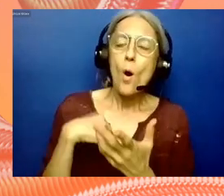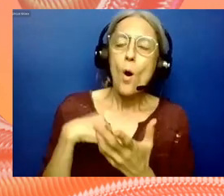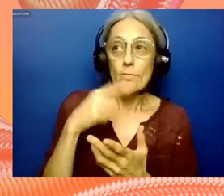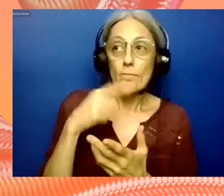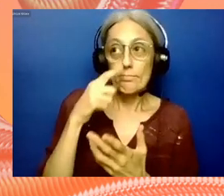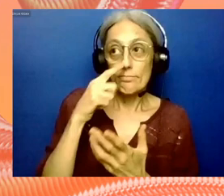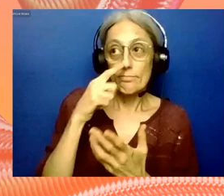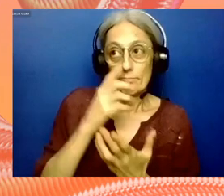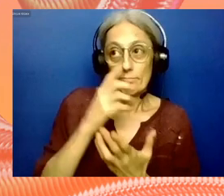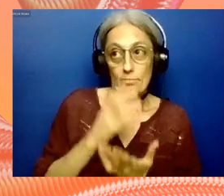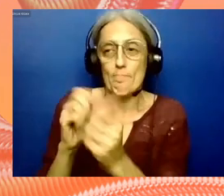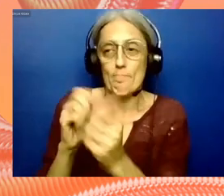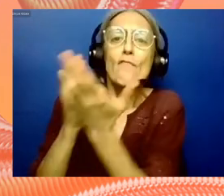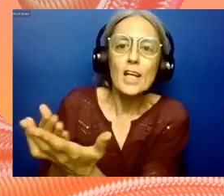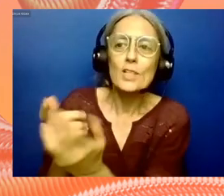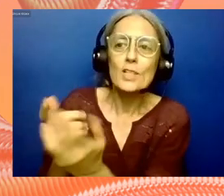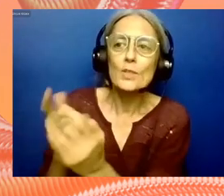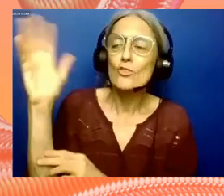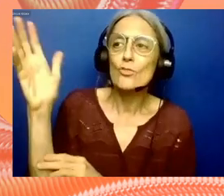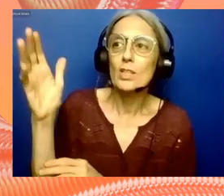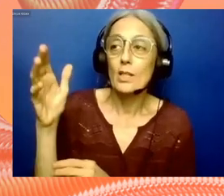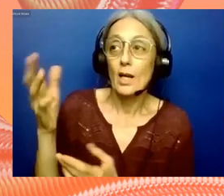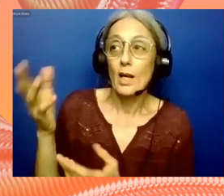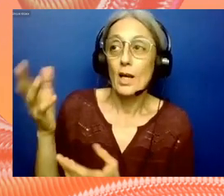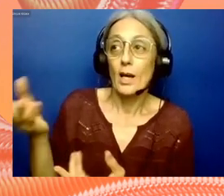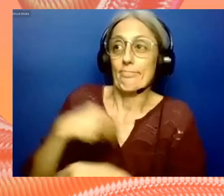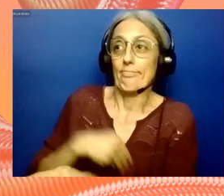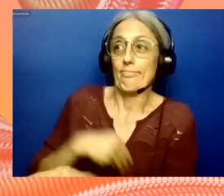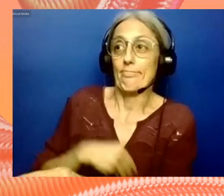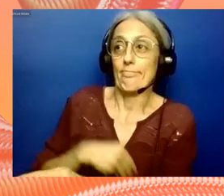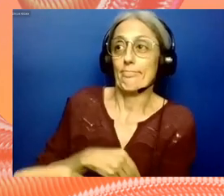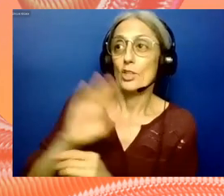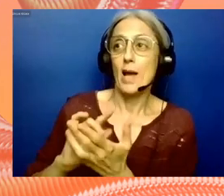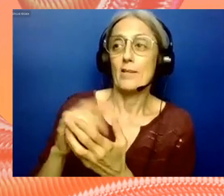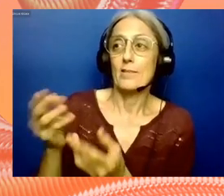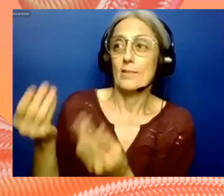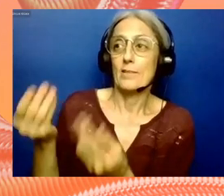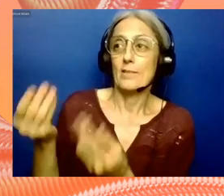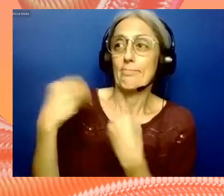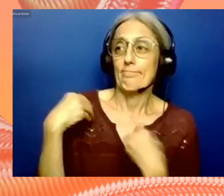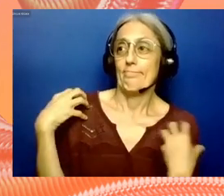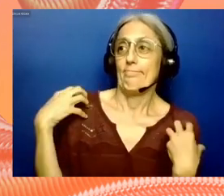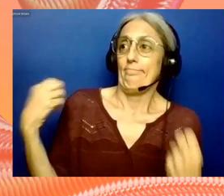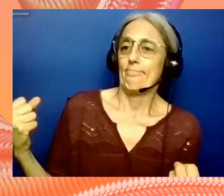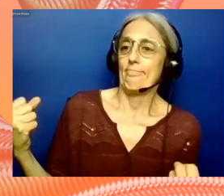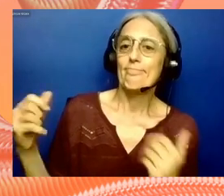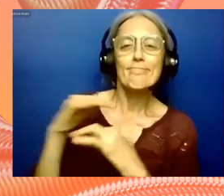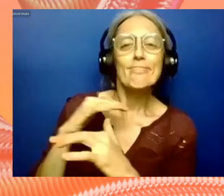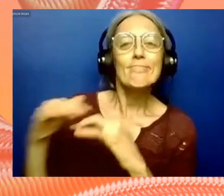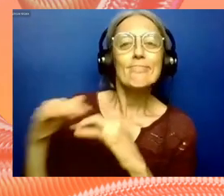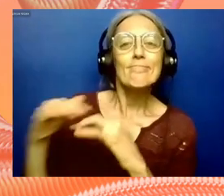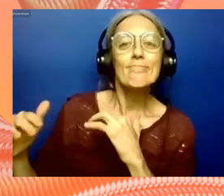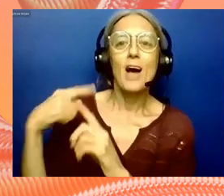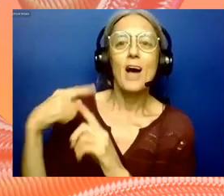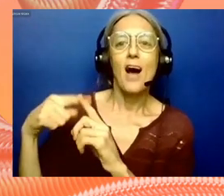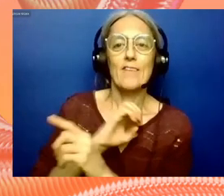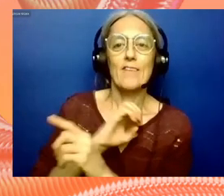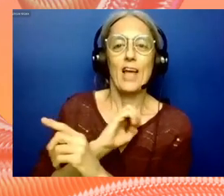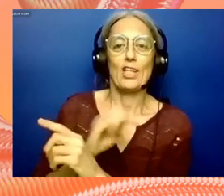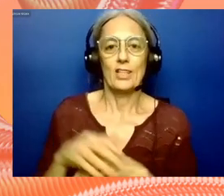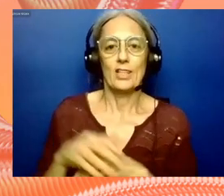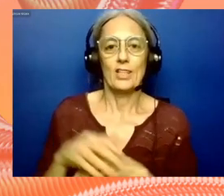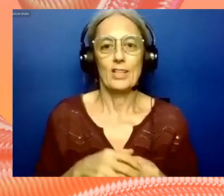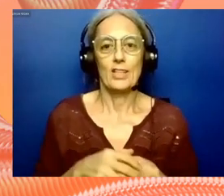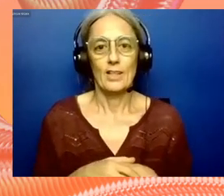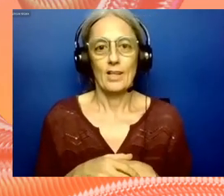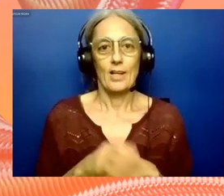your medicine? And it's a very positive energy. But I keep laughing at myself because I'm like, I'm literally out here hugging this tree in